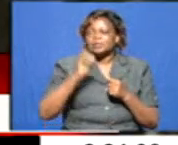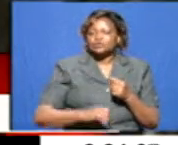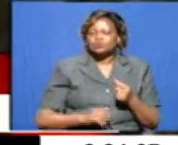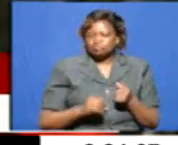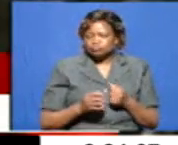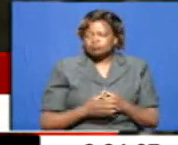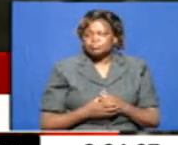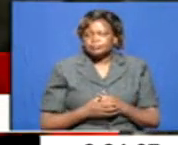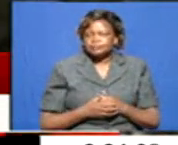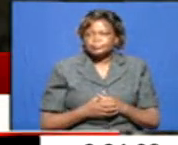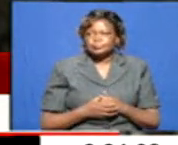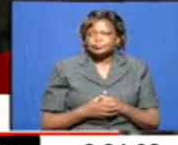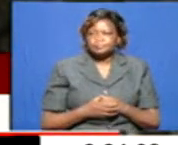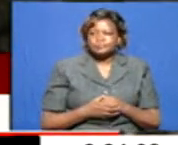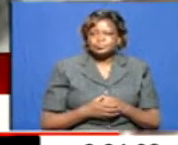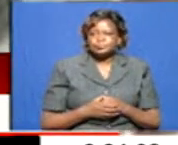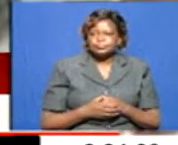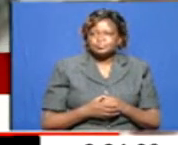shillings.